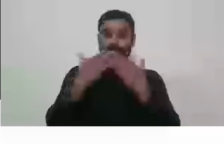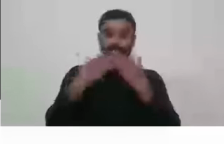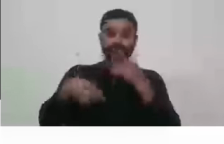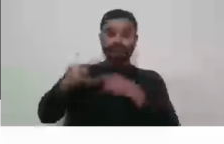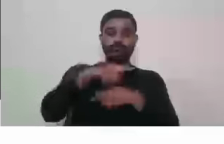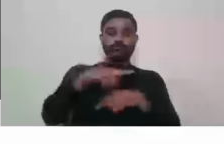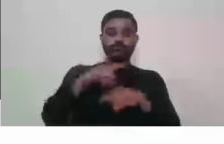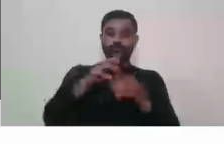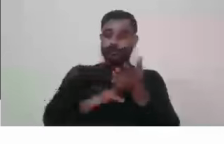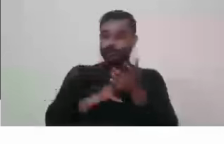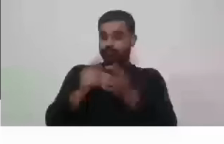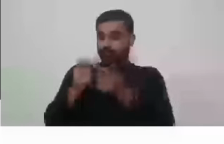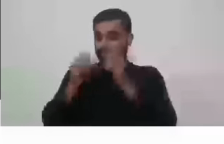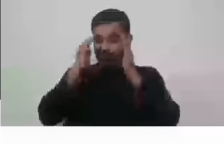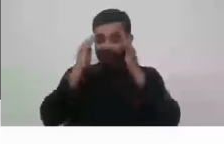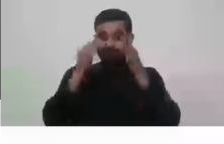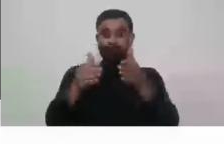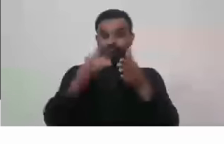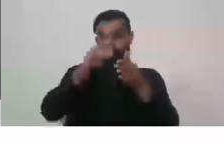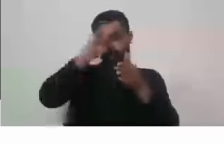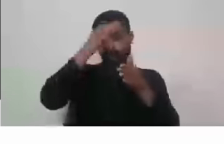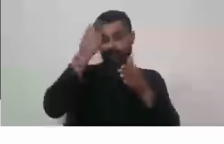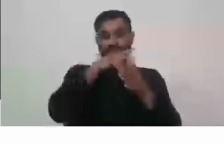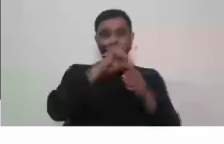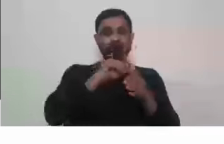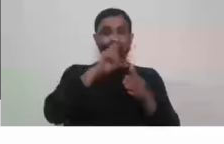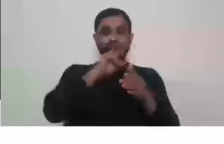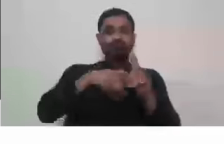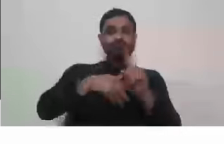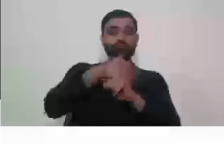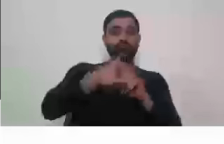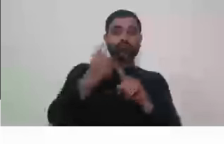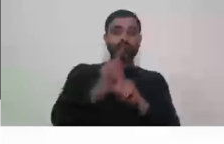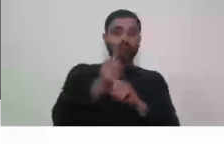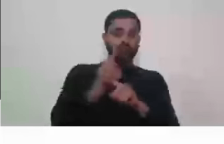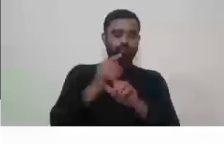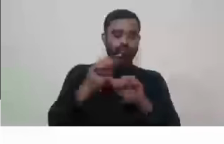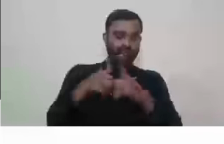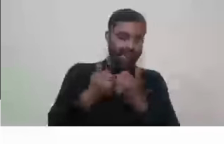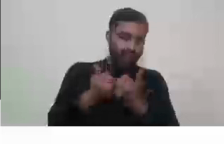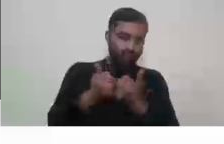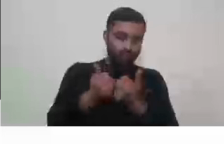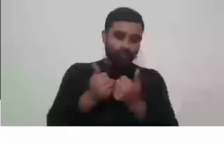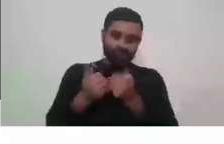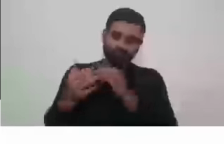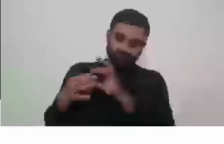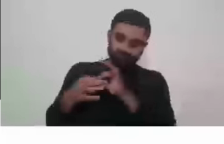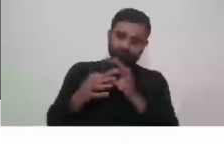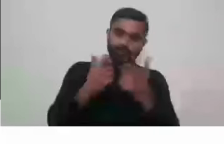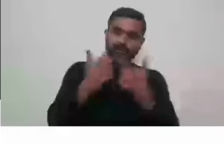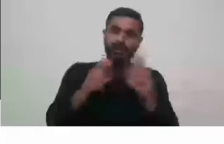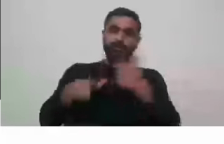the management focuses on English speaking background only, how to incorporate